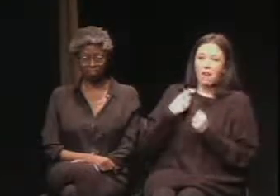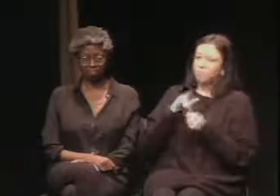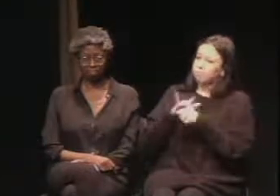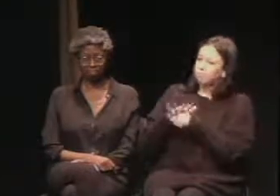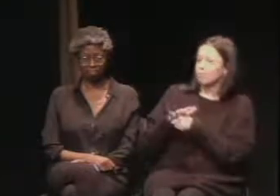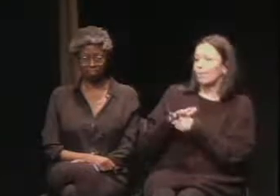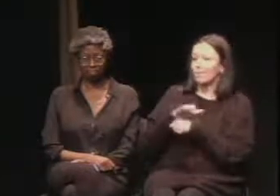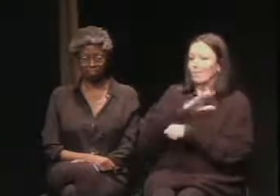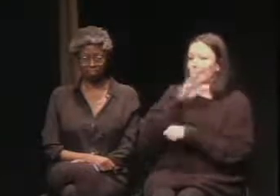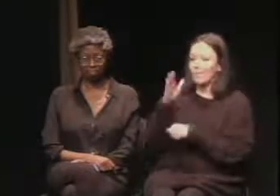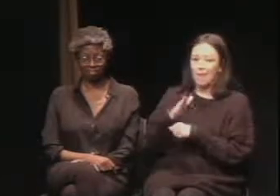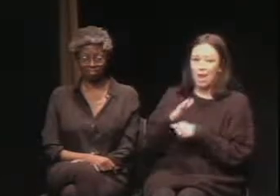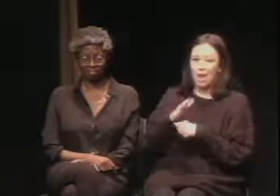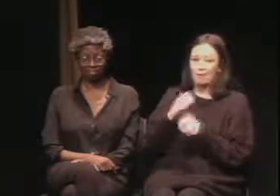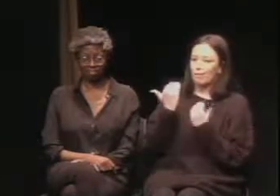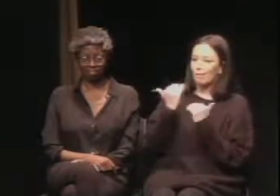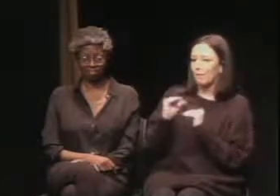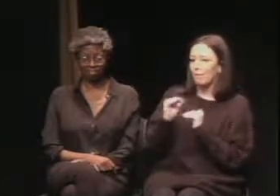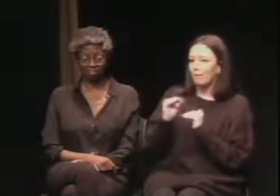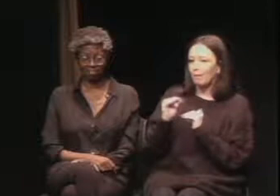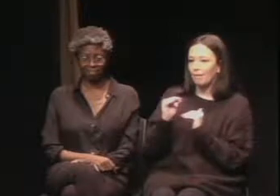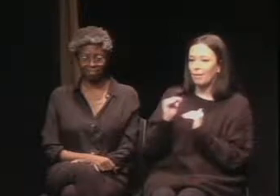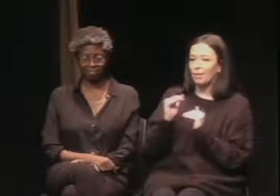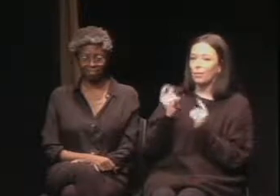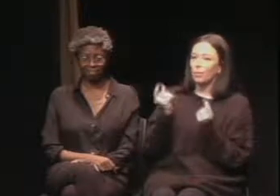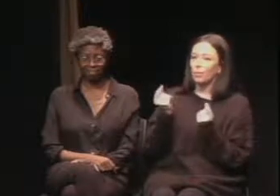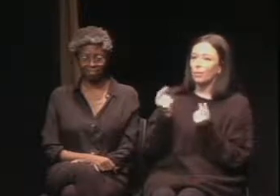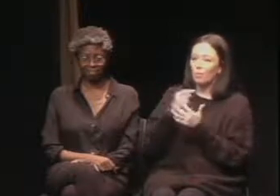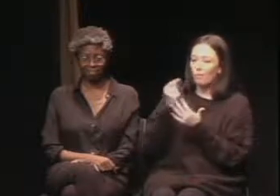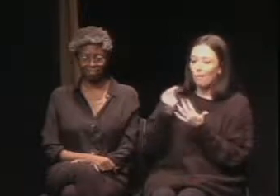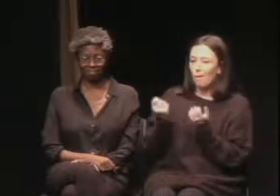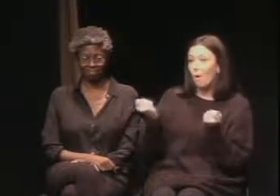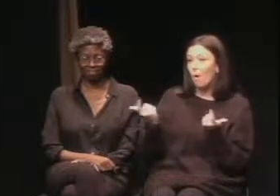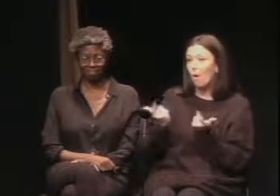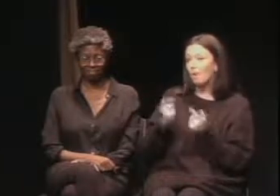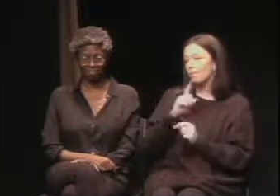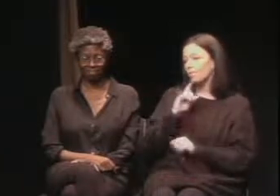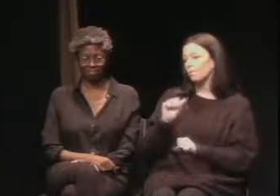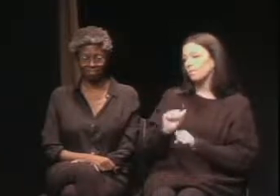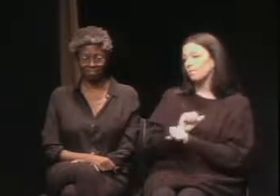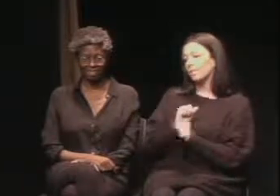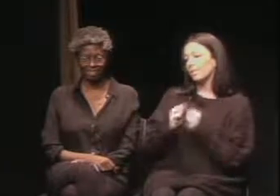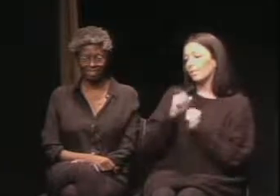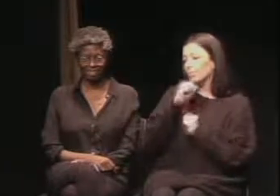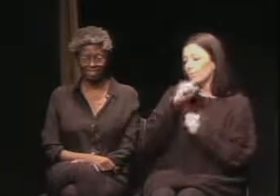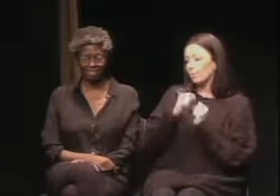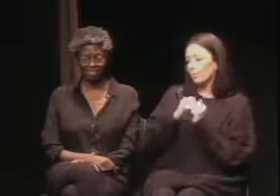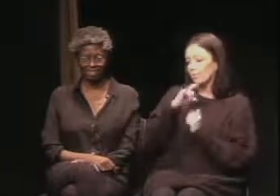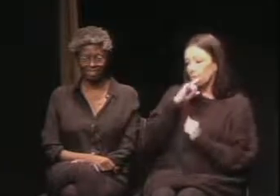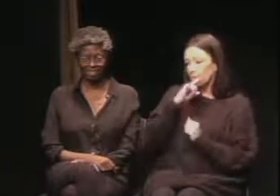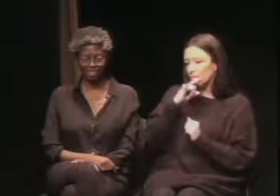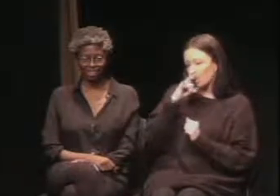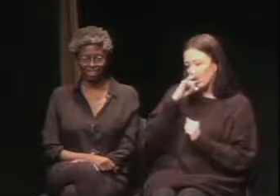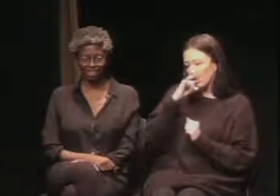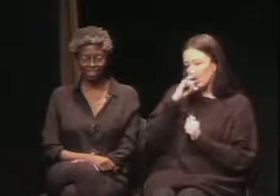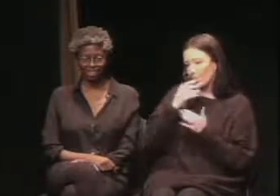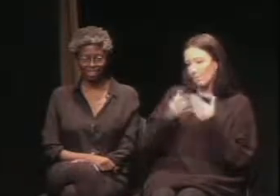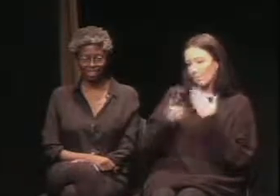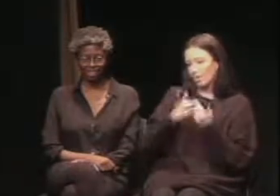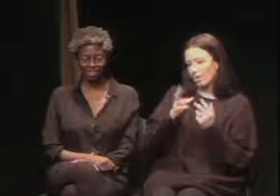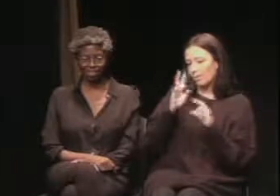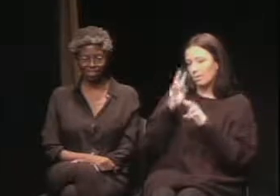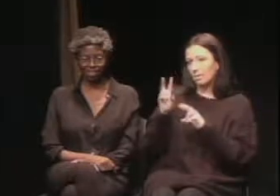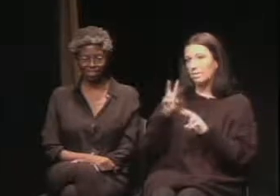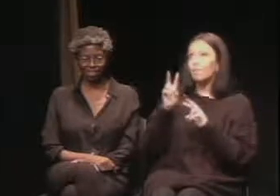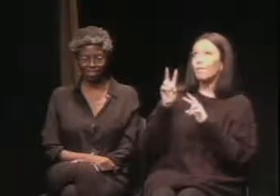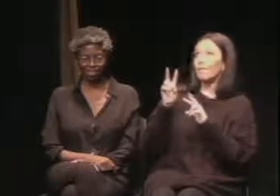to be able to do all the things. Yeah, exactly. And the reality is, and with children, irrespective of race, children, we see our parents